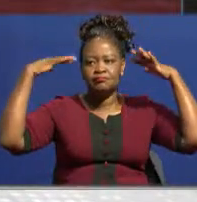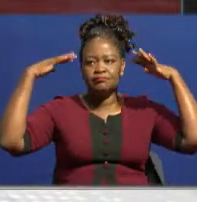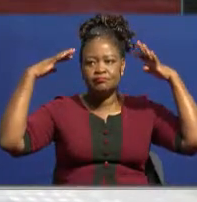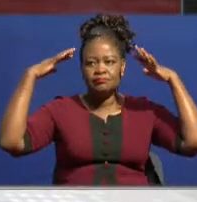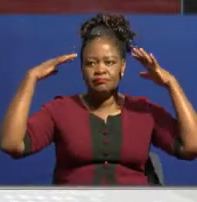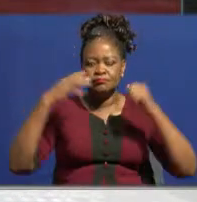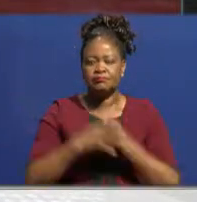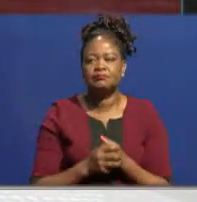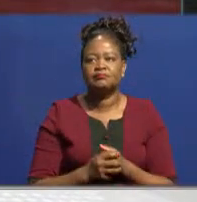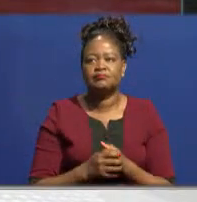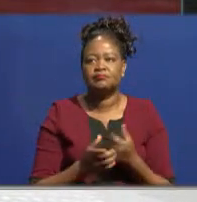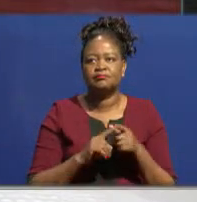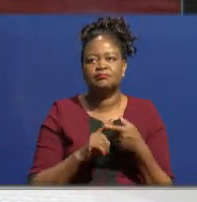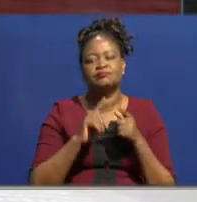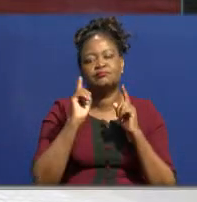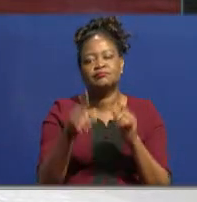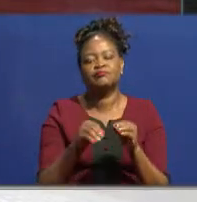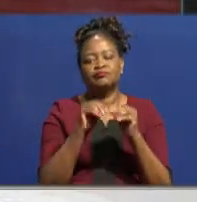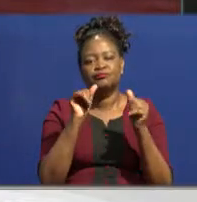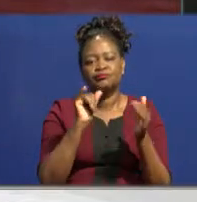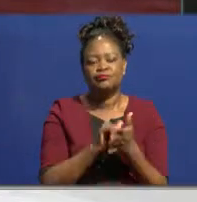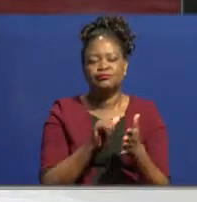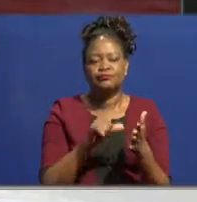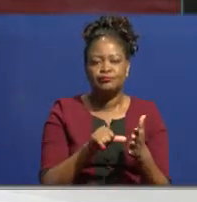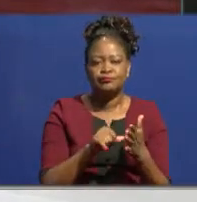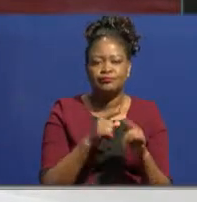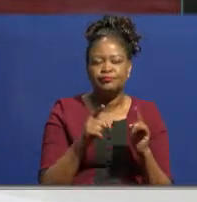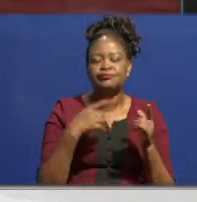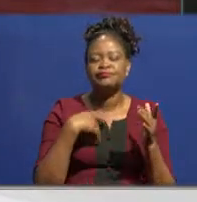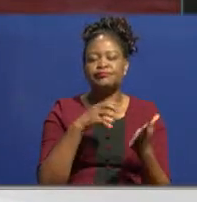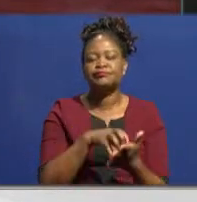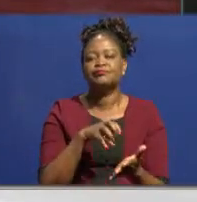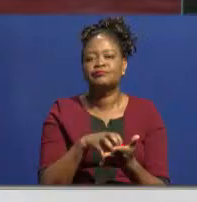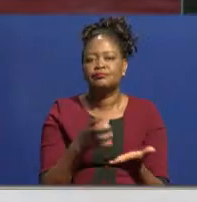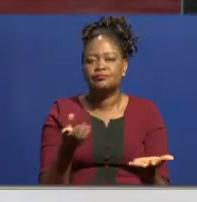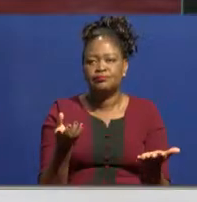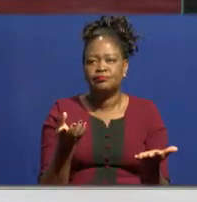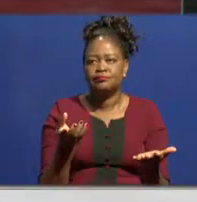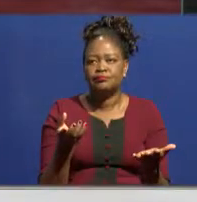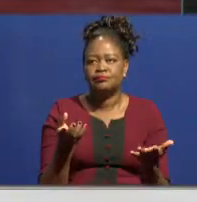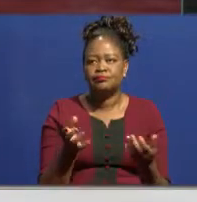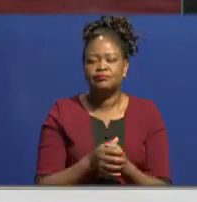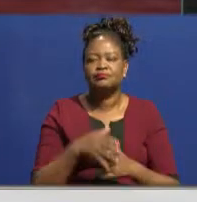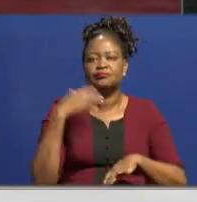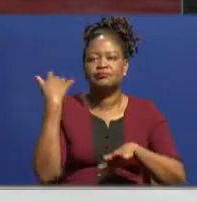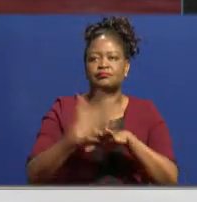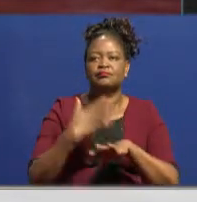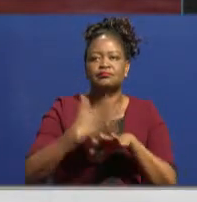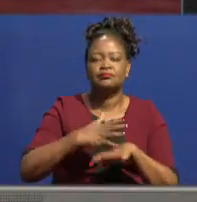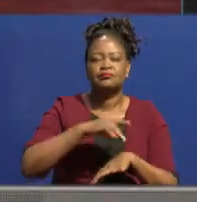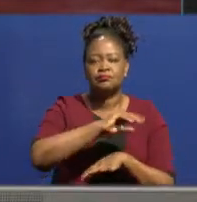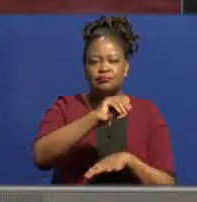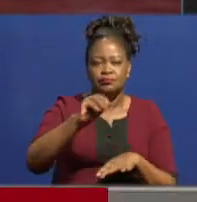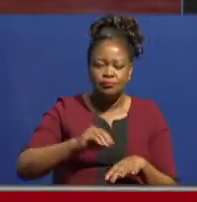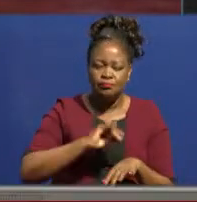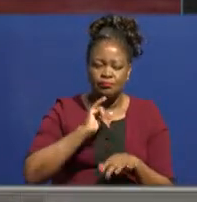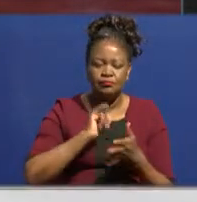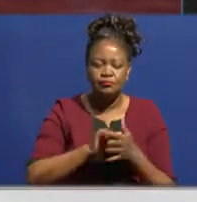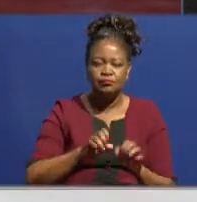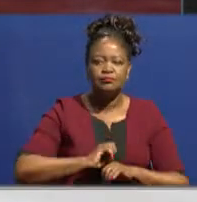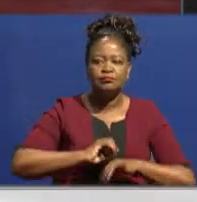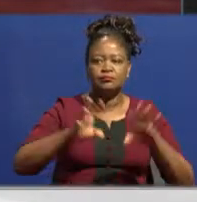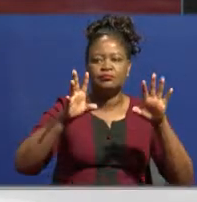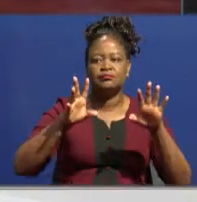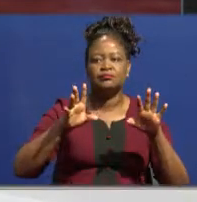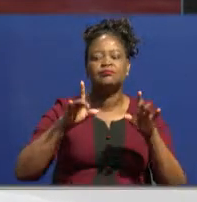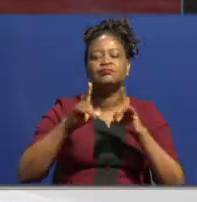we need to do something in our farms. But unfortunately, there have been cases of fake fertilizer that has been circulating. We'll be delving